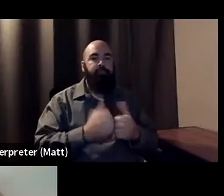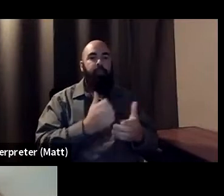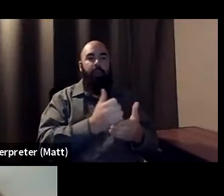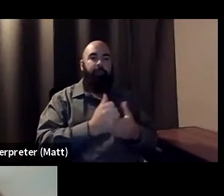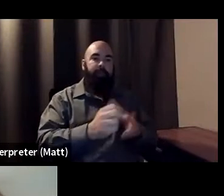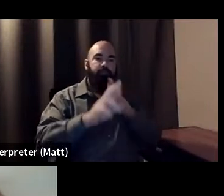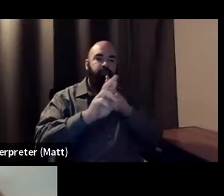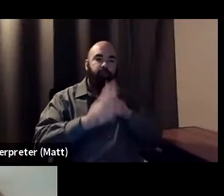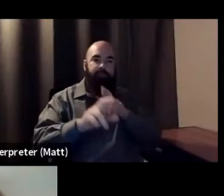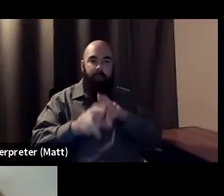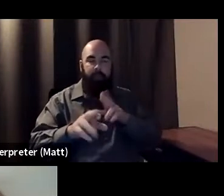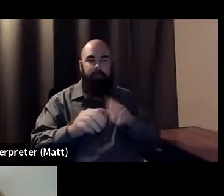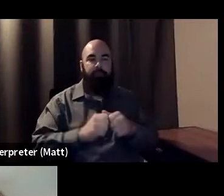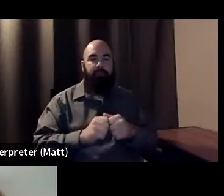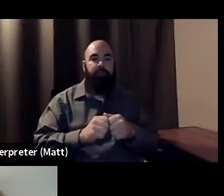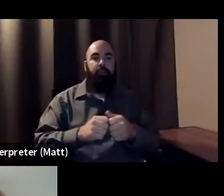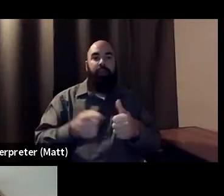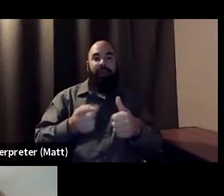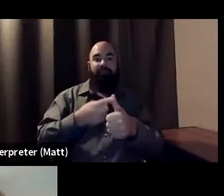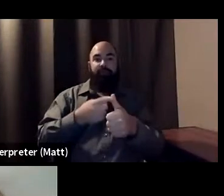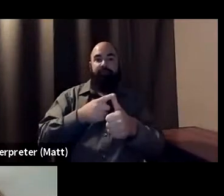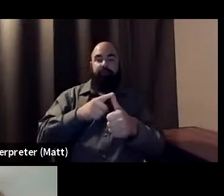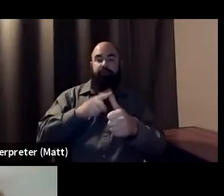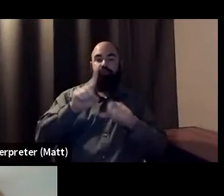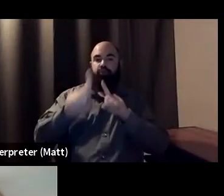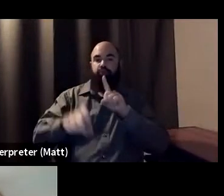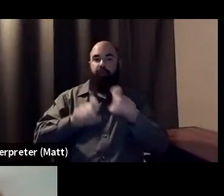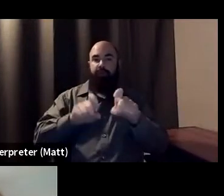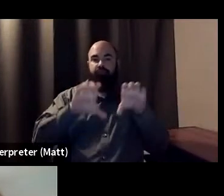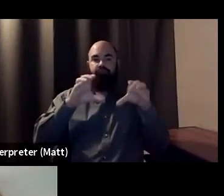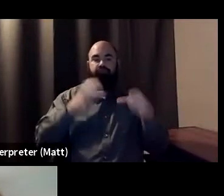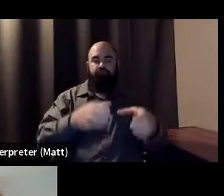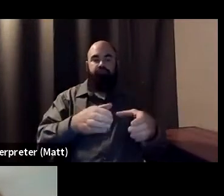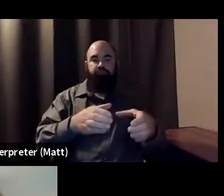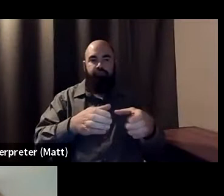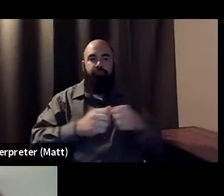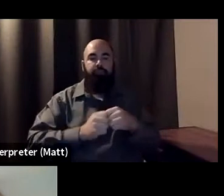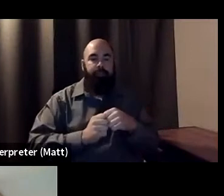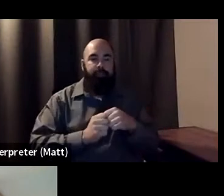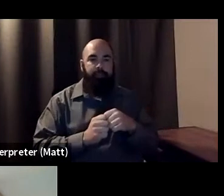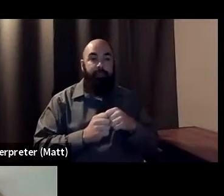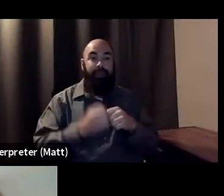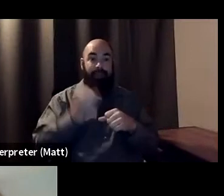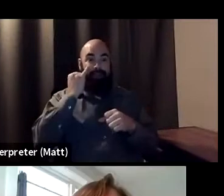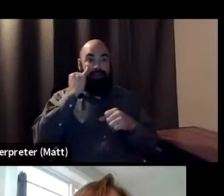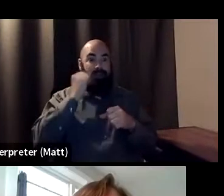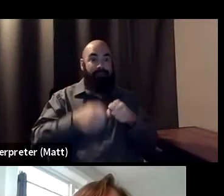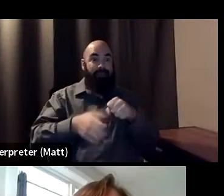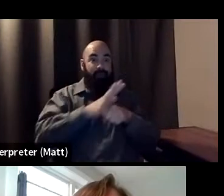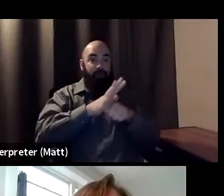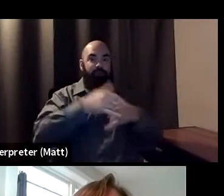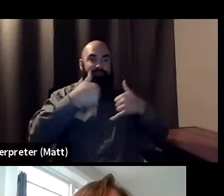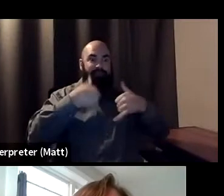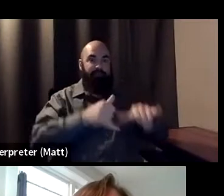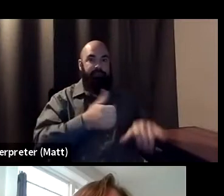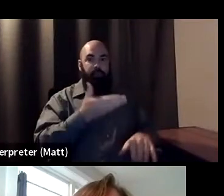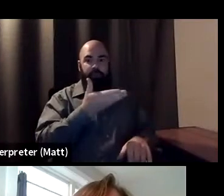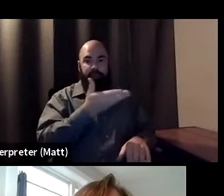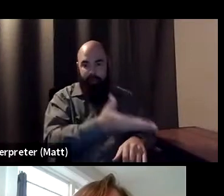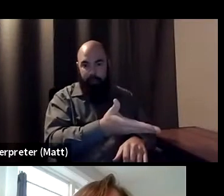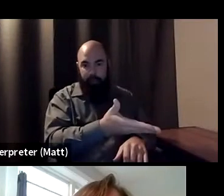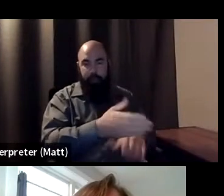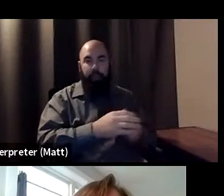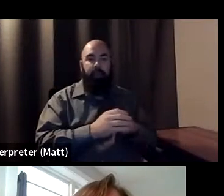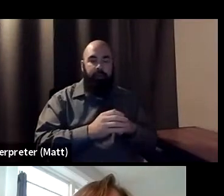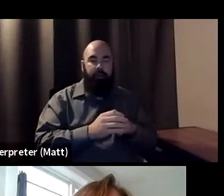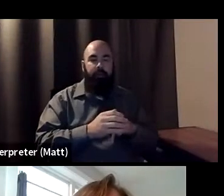region. Our first series of questions pertains to the prevalence of COVID-19 in the community. Dr. Bissell and Jason, can